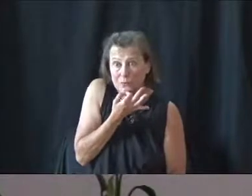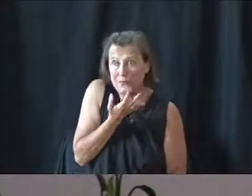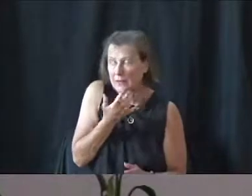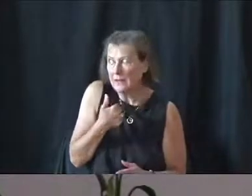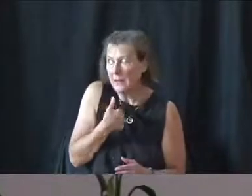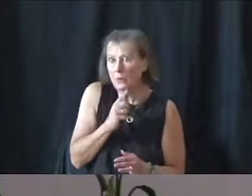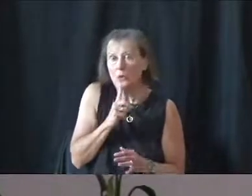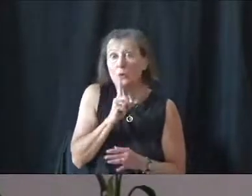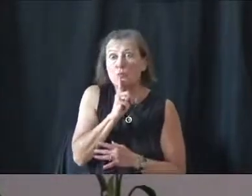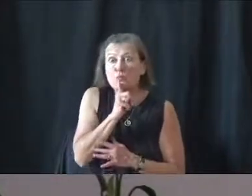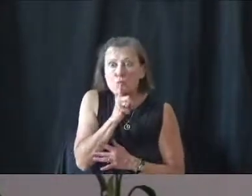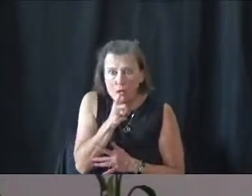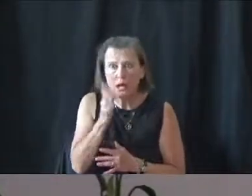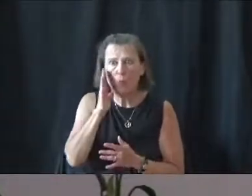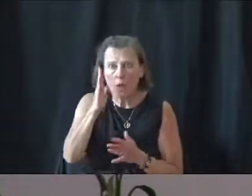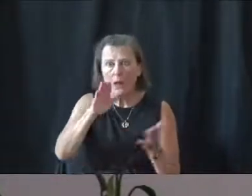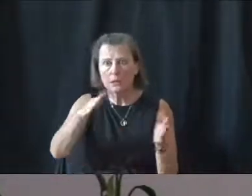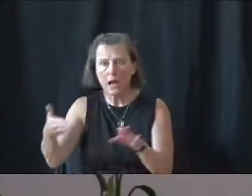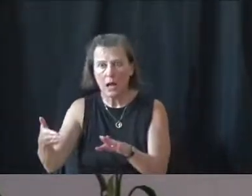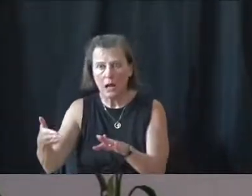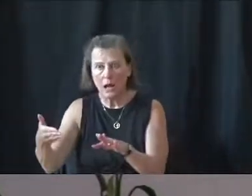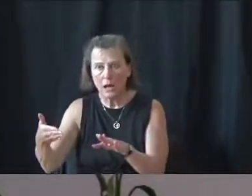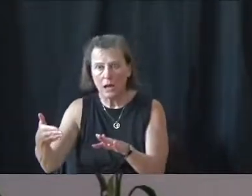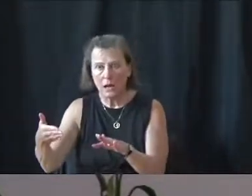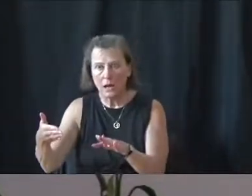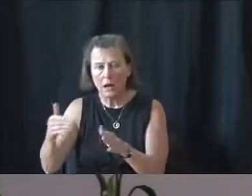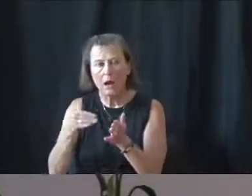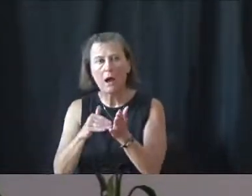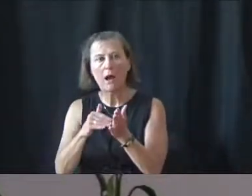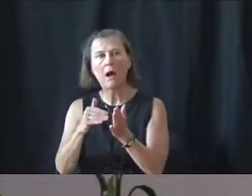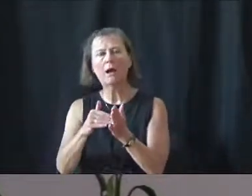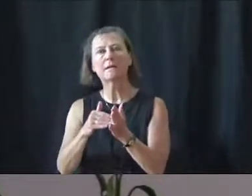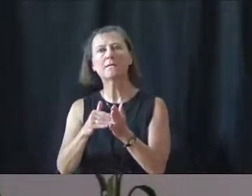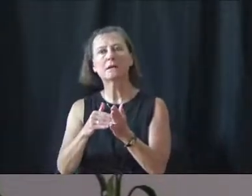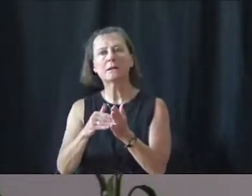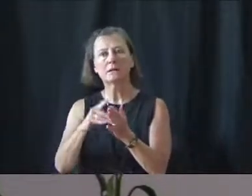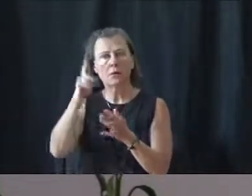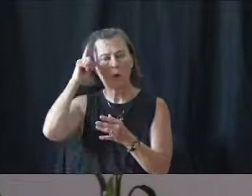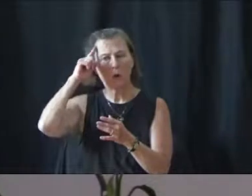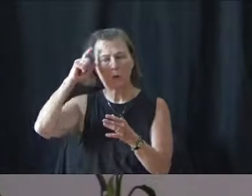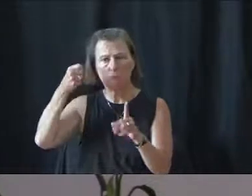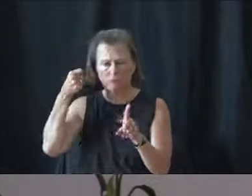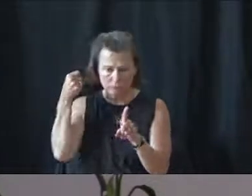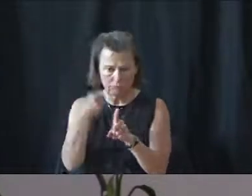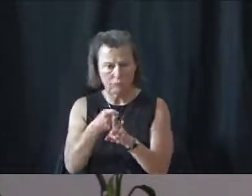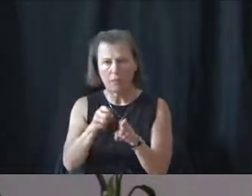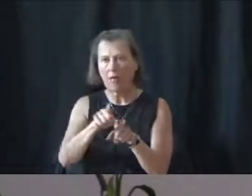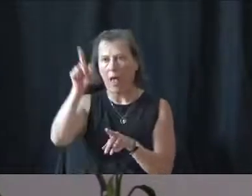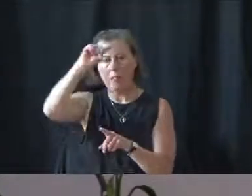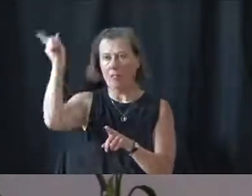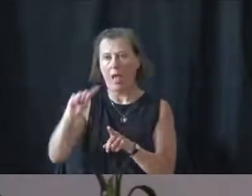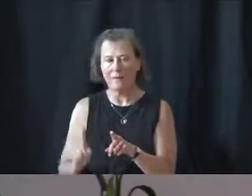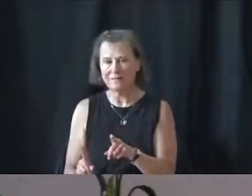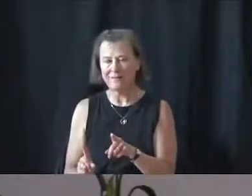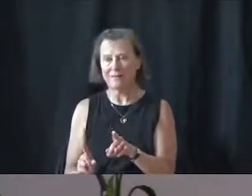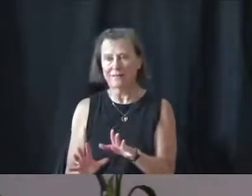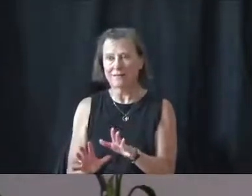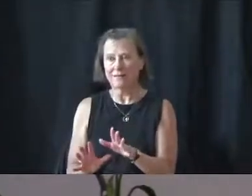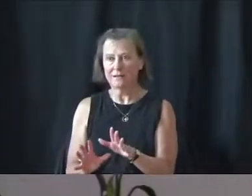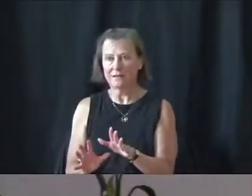we are really going to die, often comes as a lightning bolt. A